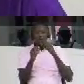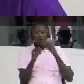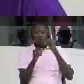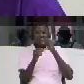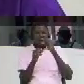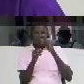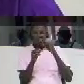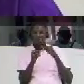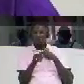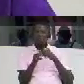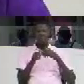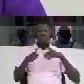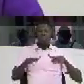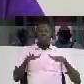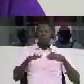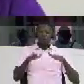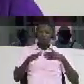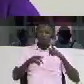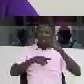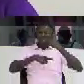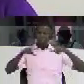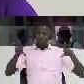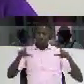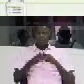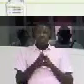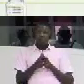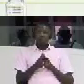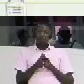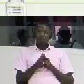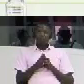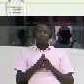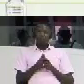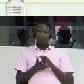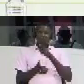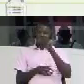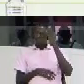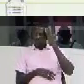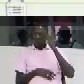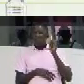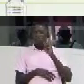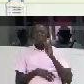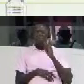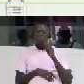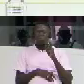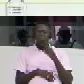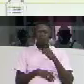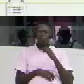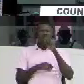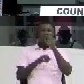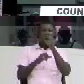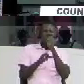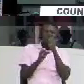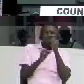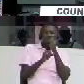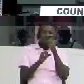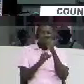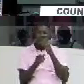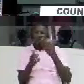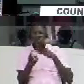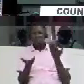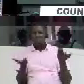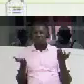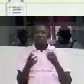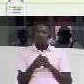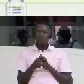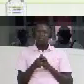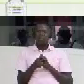tones in the Joola language. And do you know what kind of songs they were singing? xam nga ban façon woy leen doon woy.